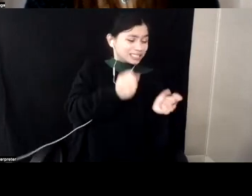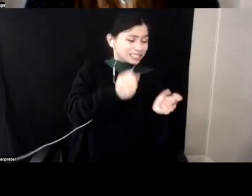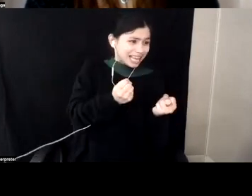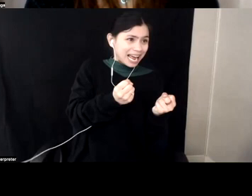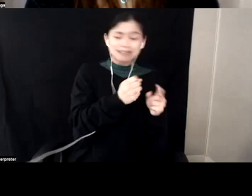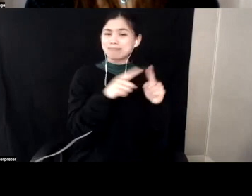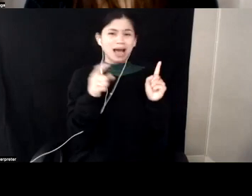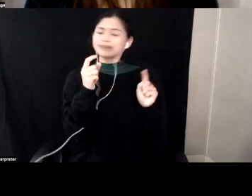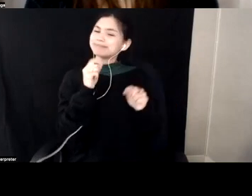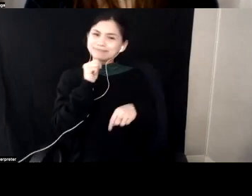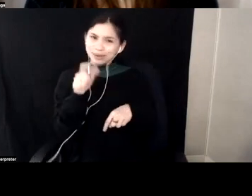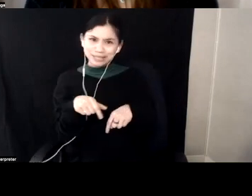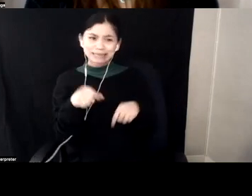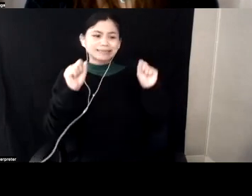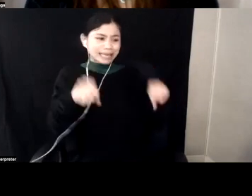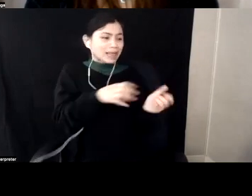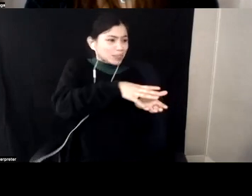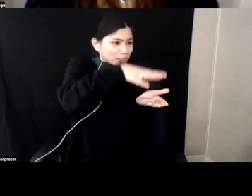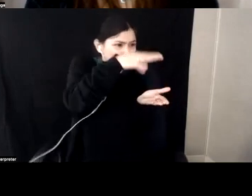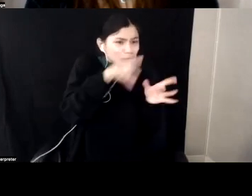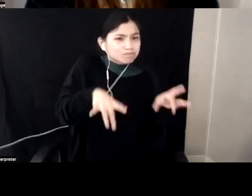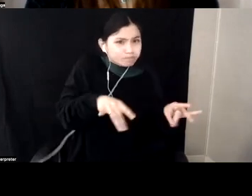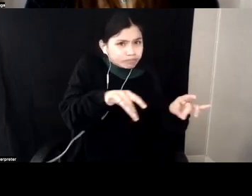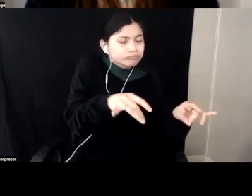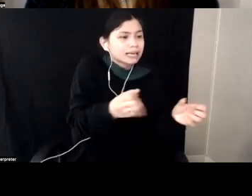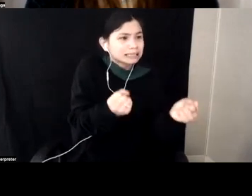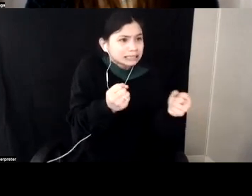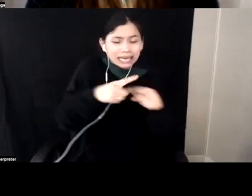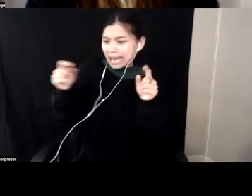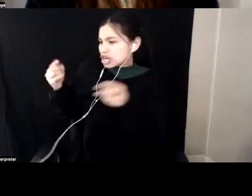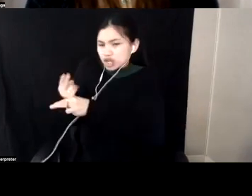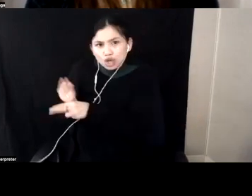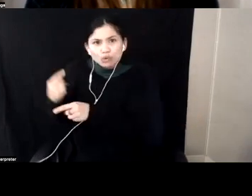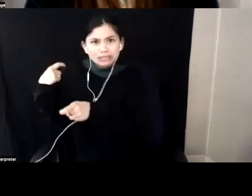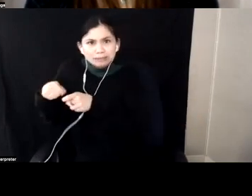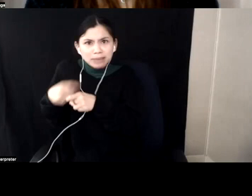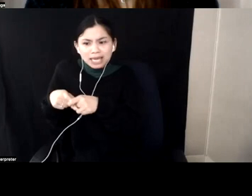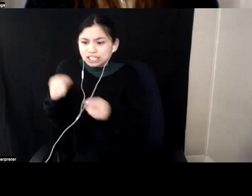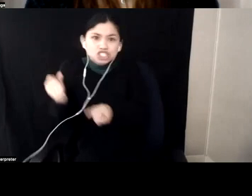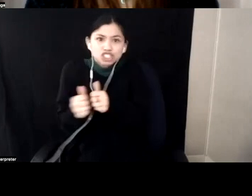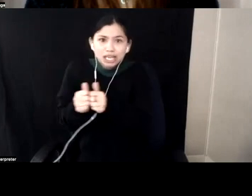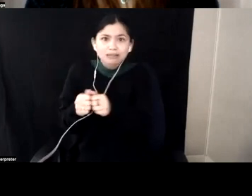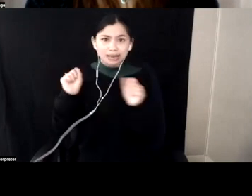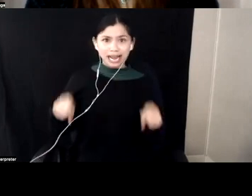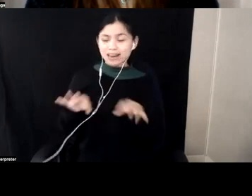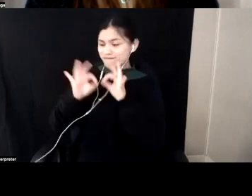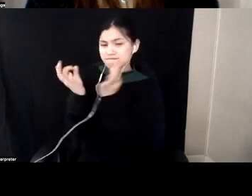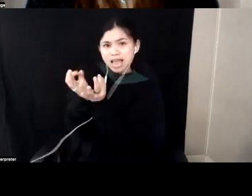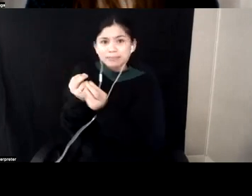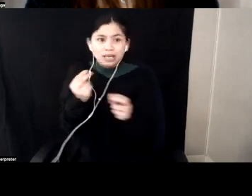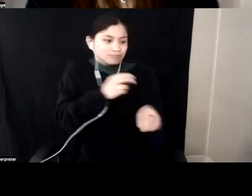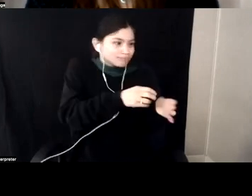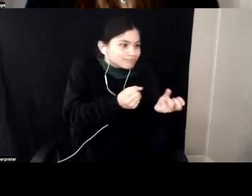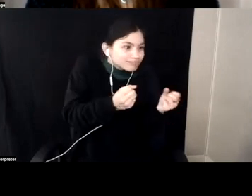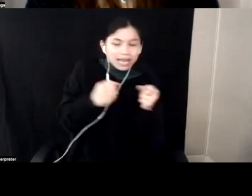learn sign language and continue to utilize your Spanish together as a family. This can help